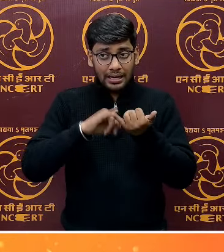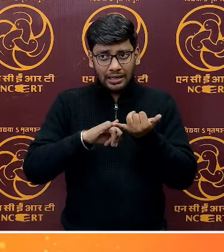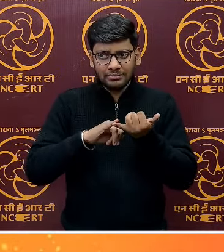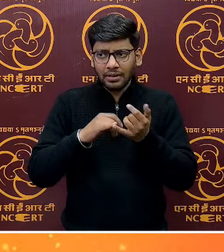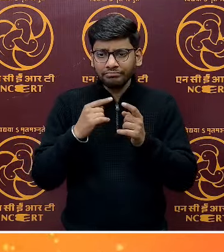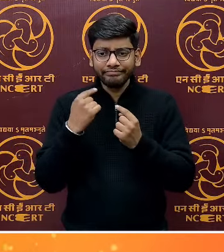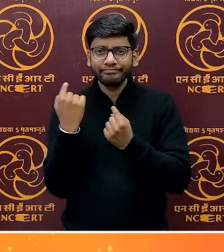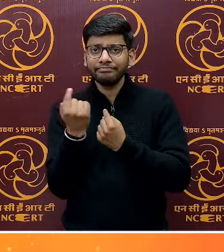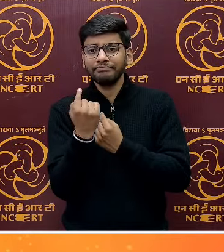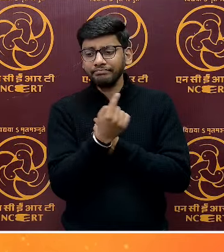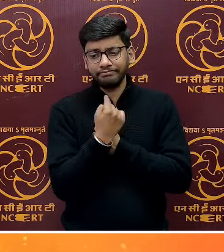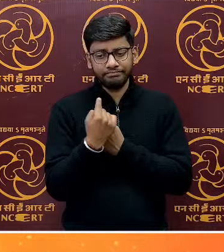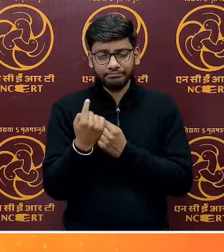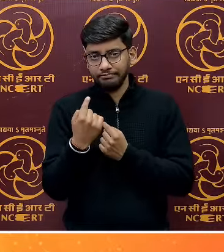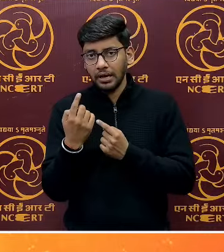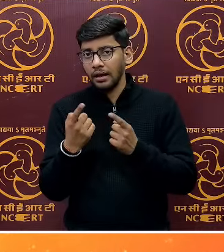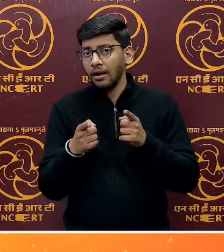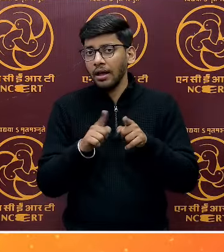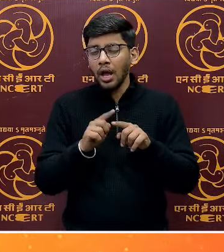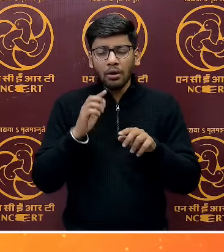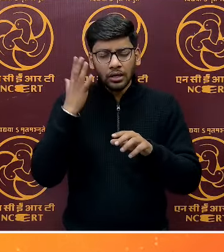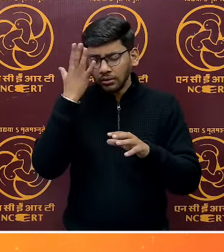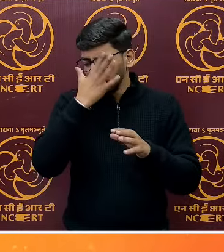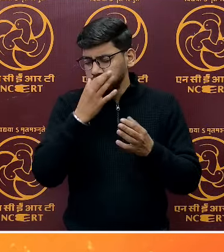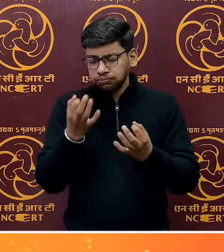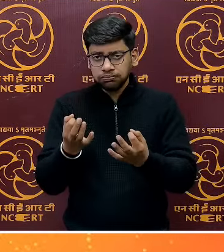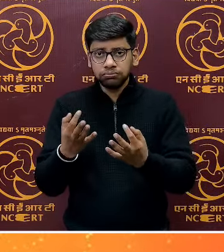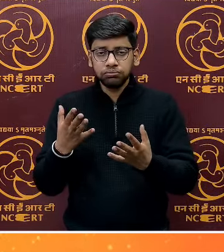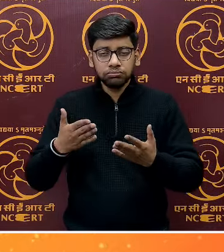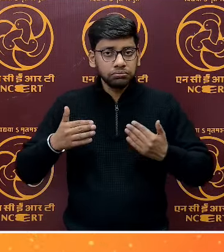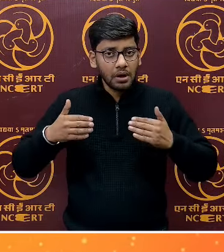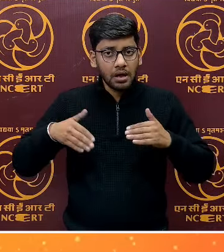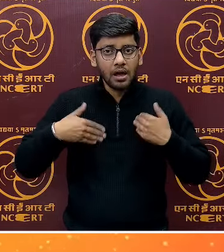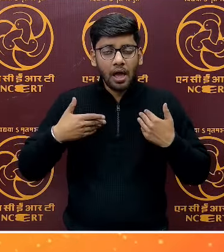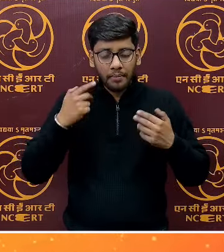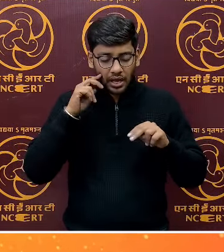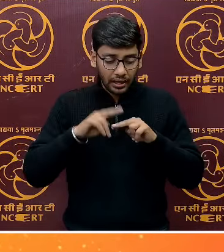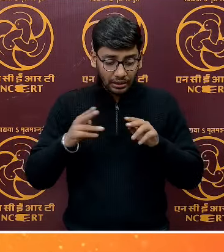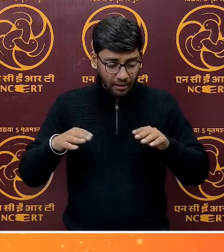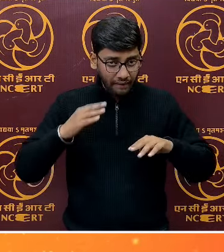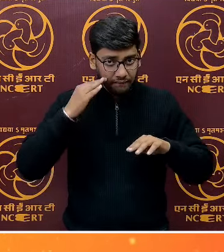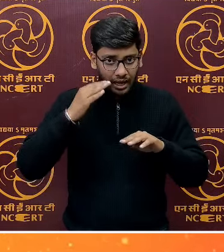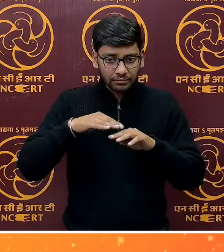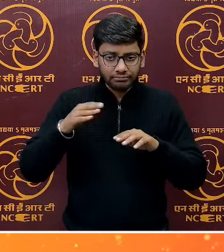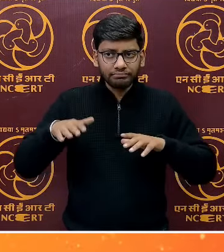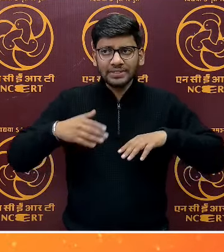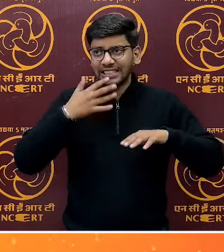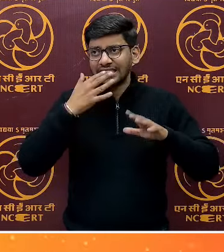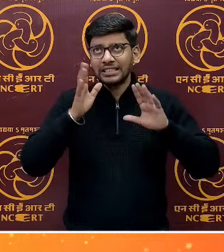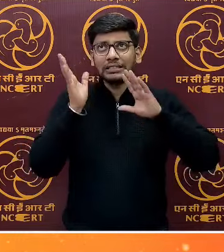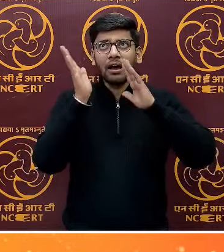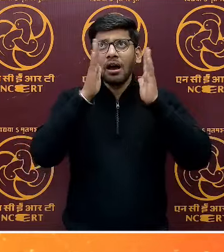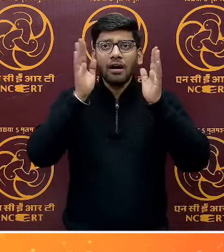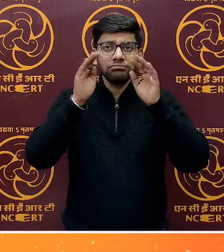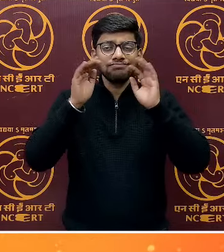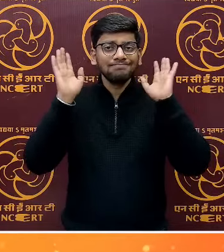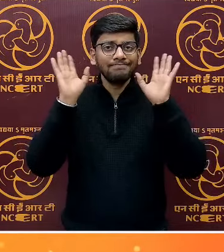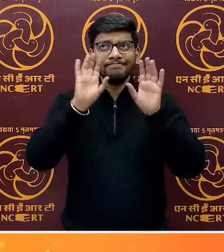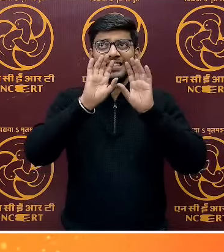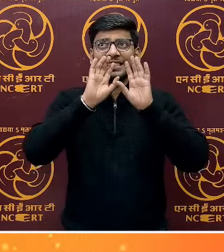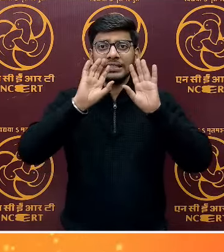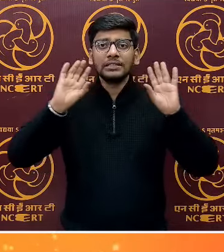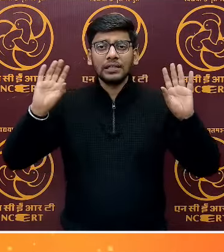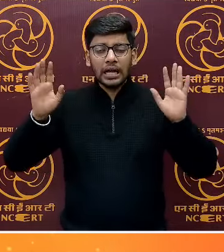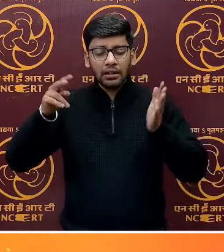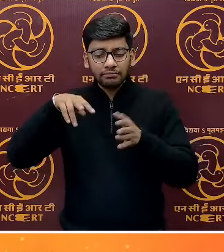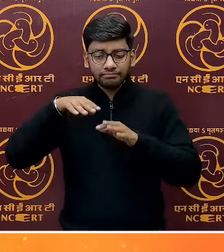so much fascinating to look from above. Yes. You feel that the world is so small, and you also realize